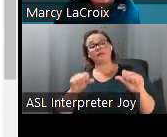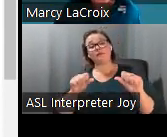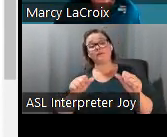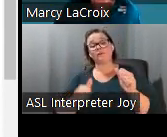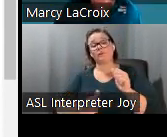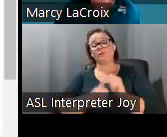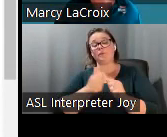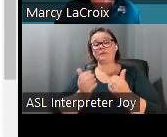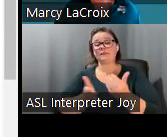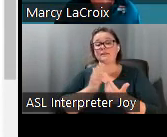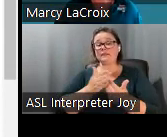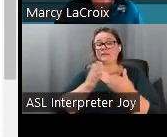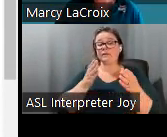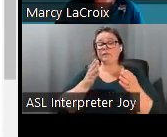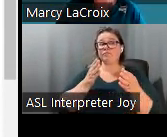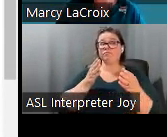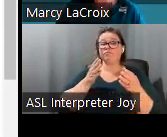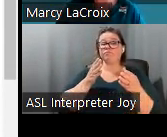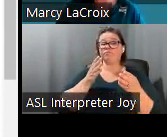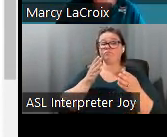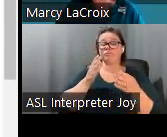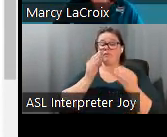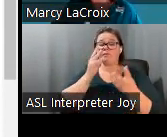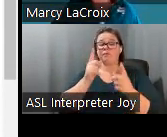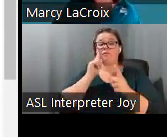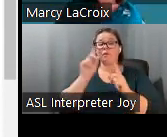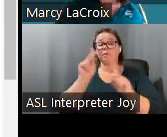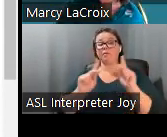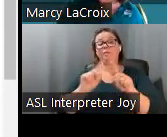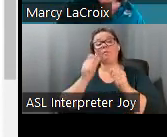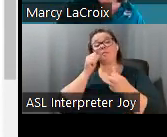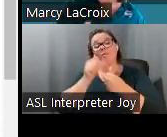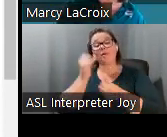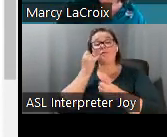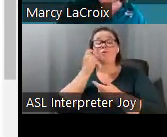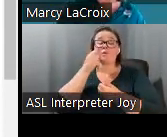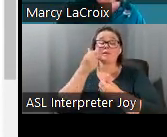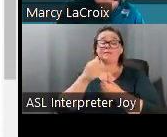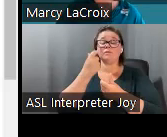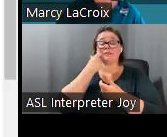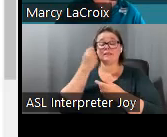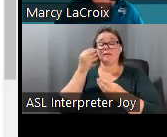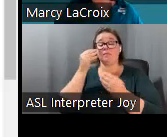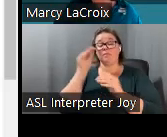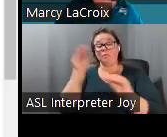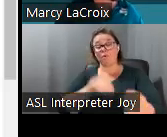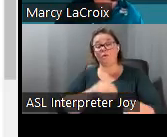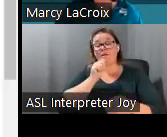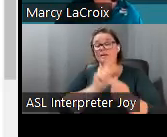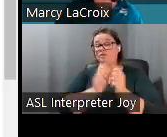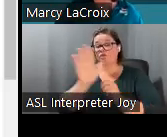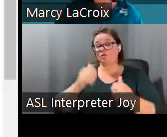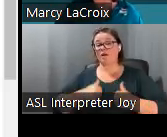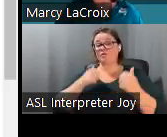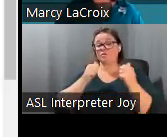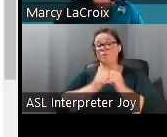the easiest one for folks. However, keep in mind if you've recently moved and not updated your address with